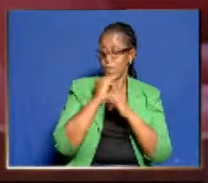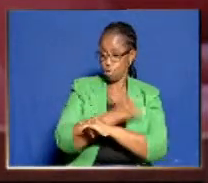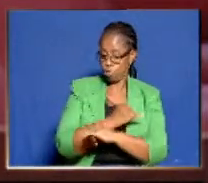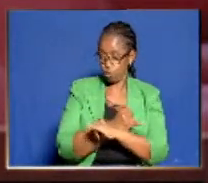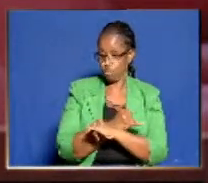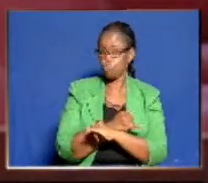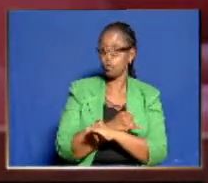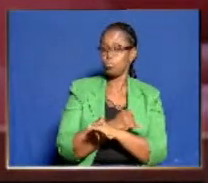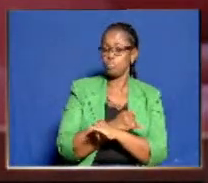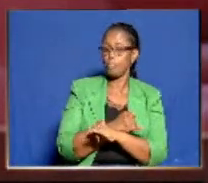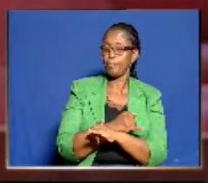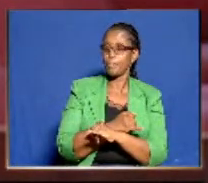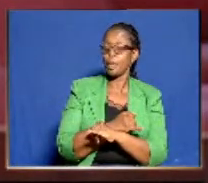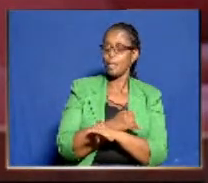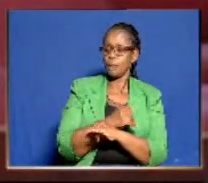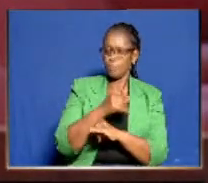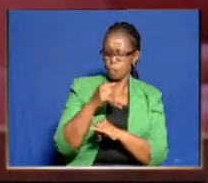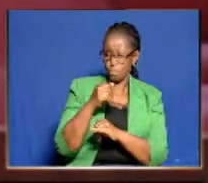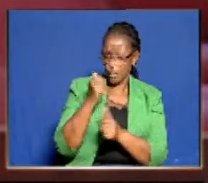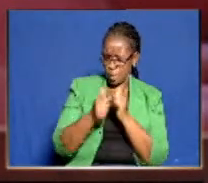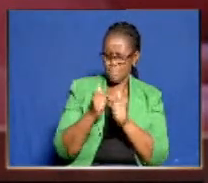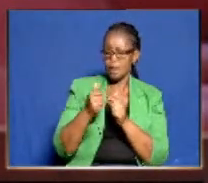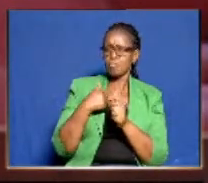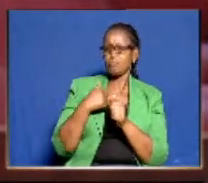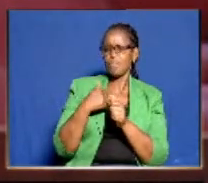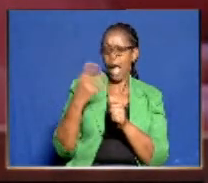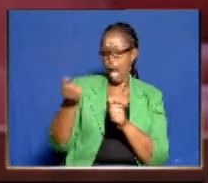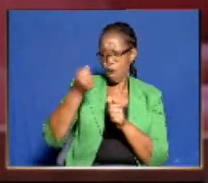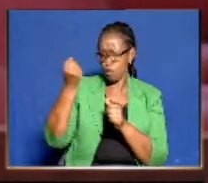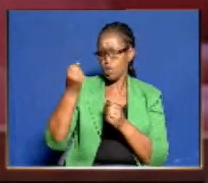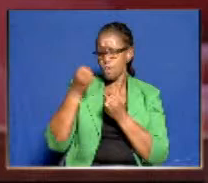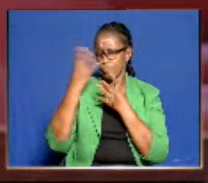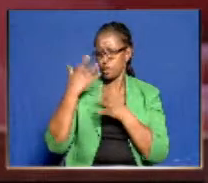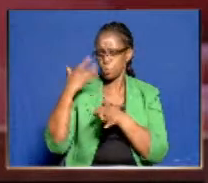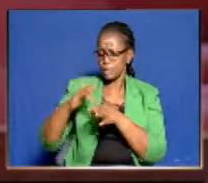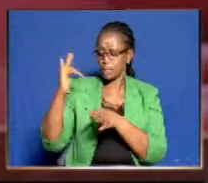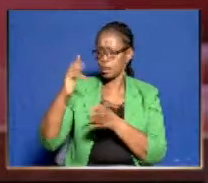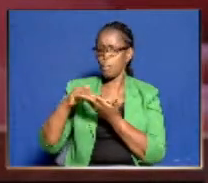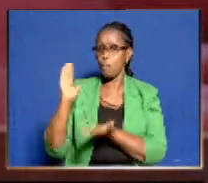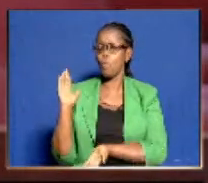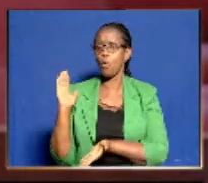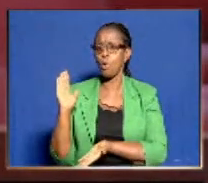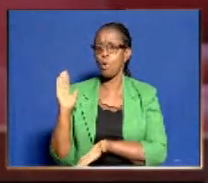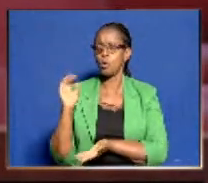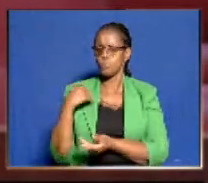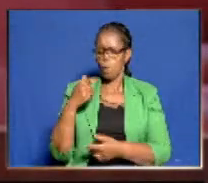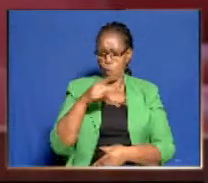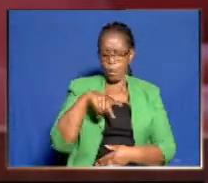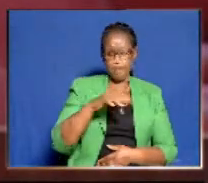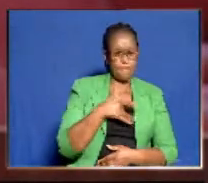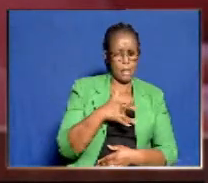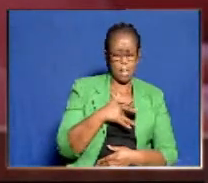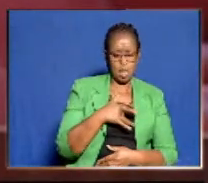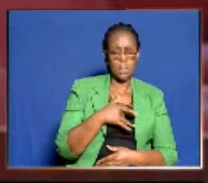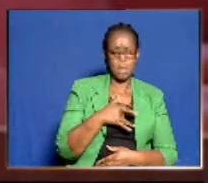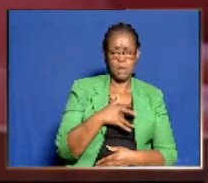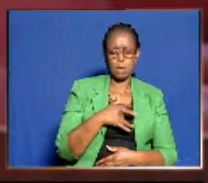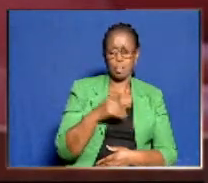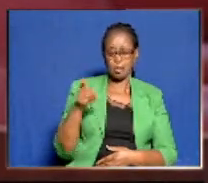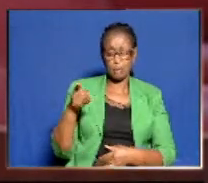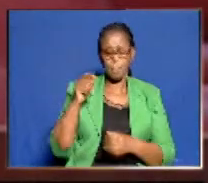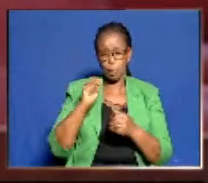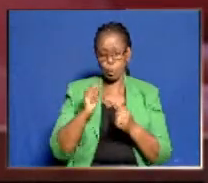the kind of information they're handling, the sensitivity of those information, we feel as a committee that it might help to have